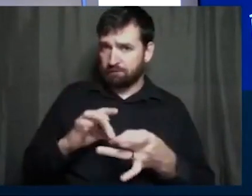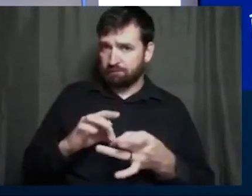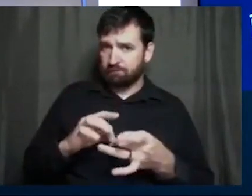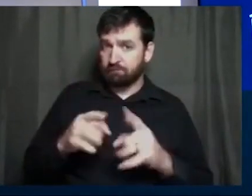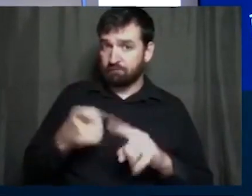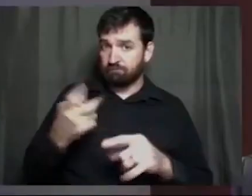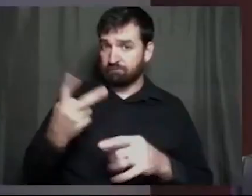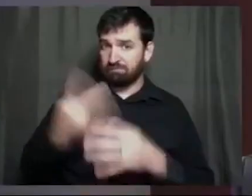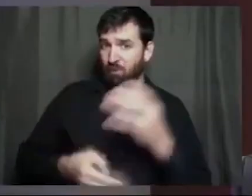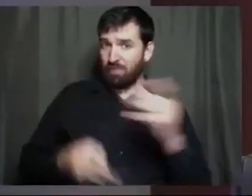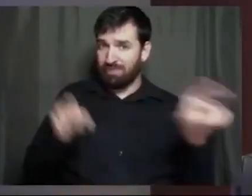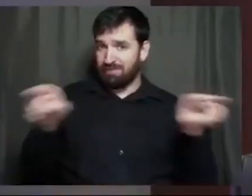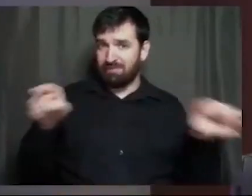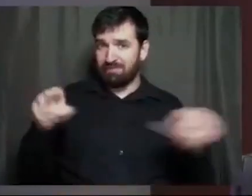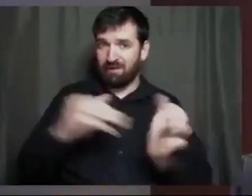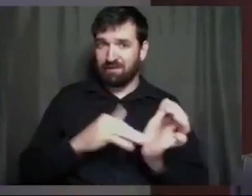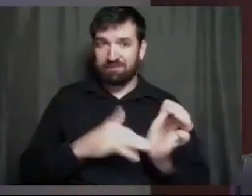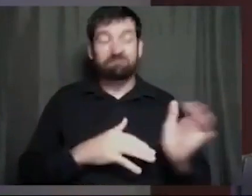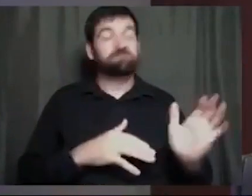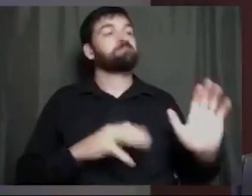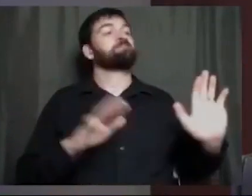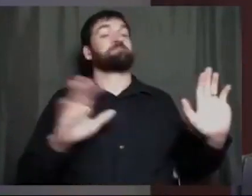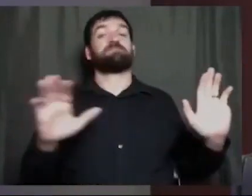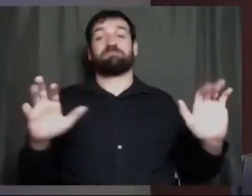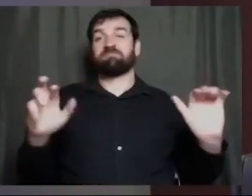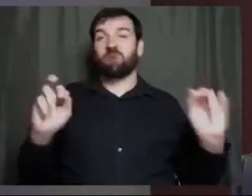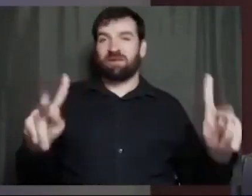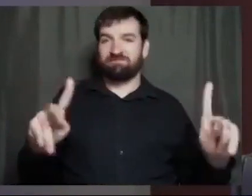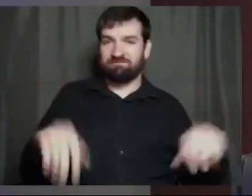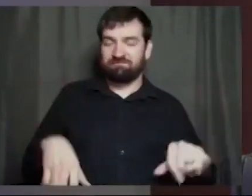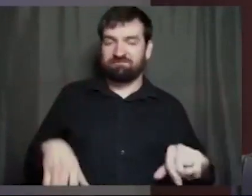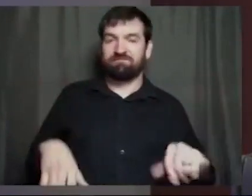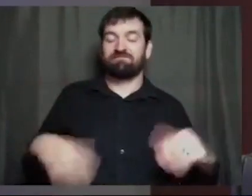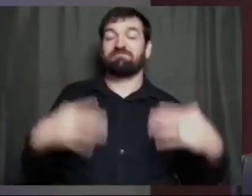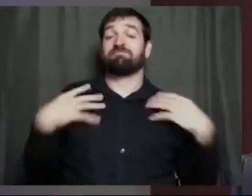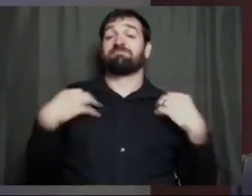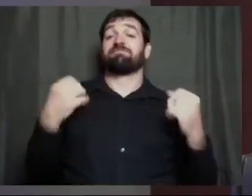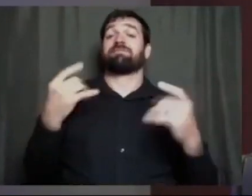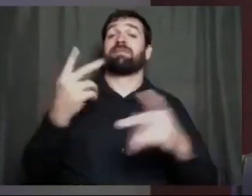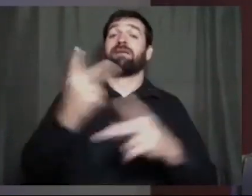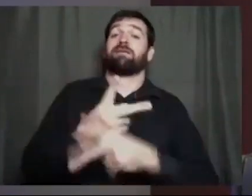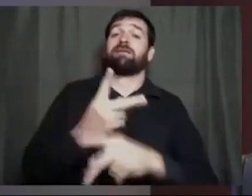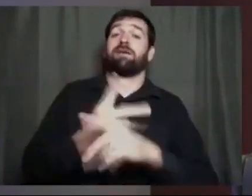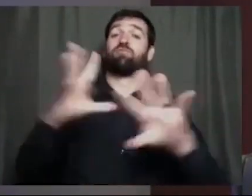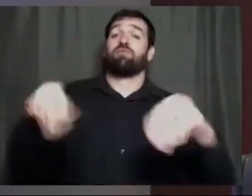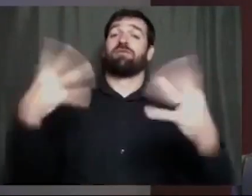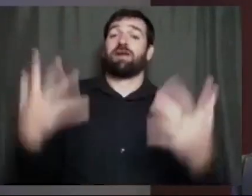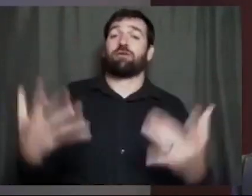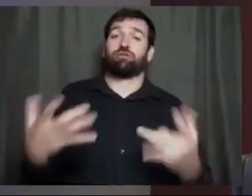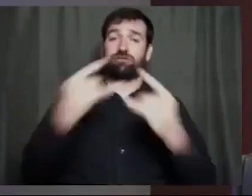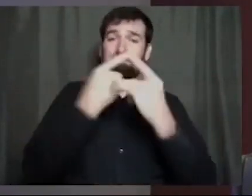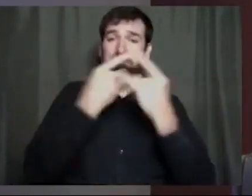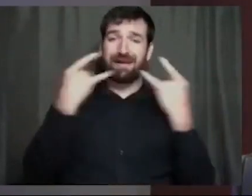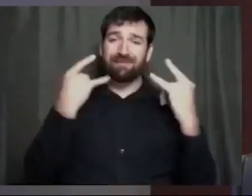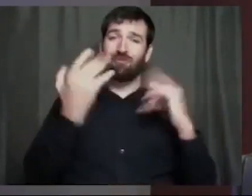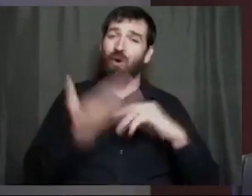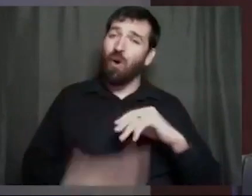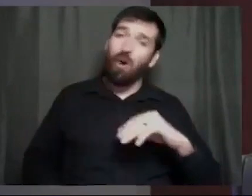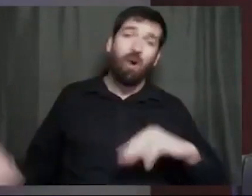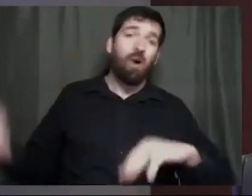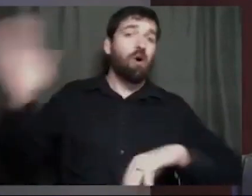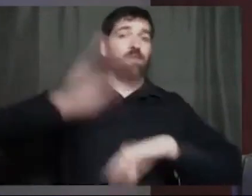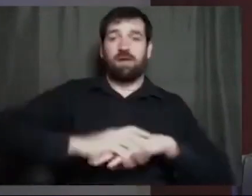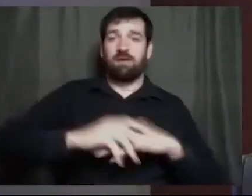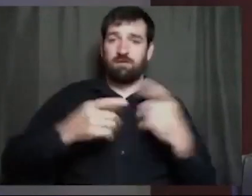Myers? Sure. So, okay. So healthcare providers wear masks all day long while they're taking care of patients in